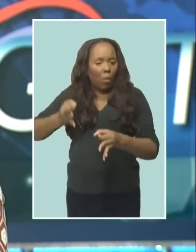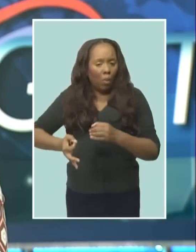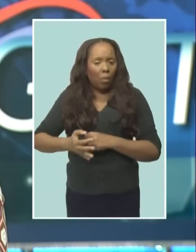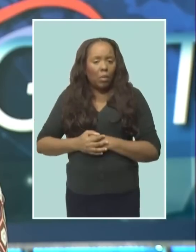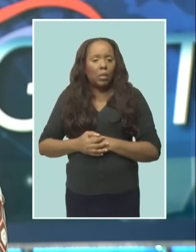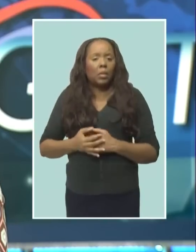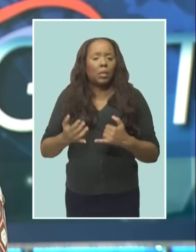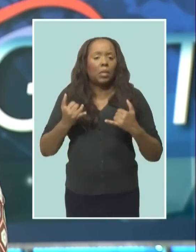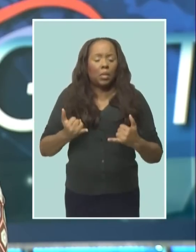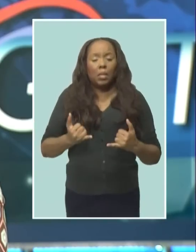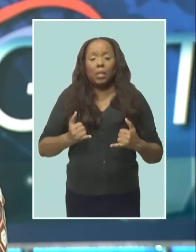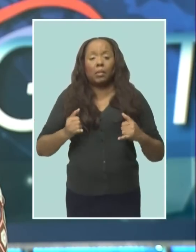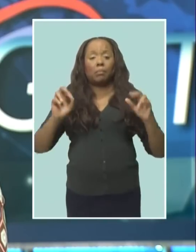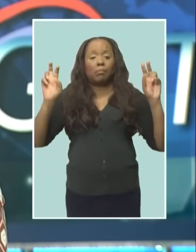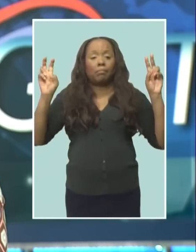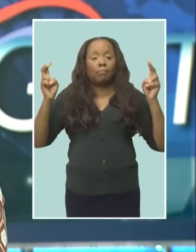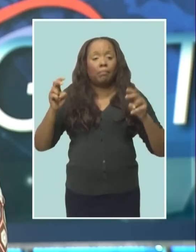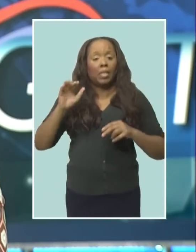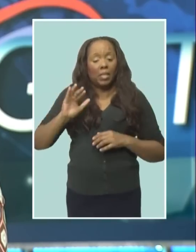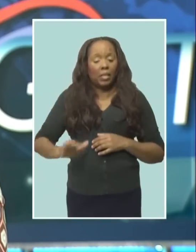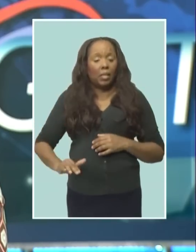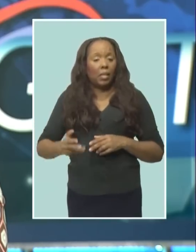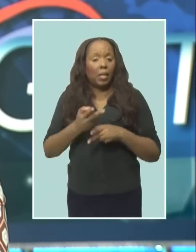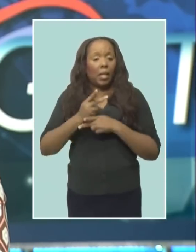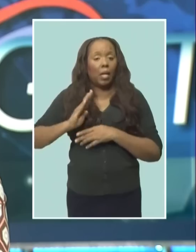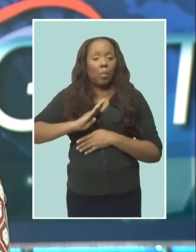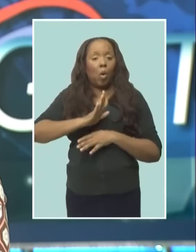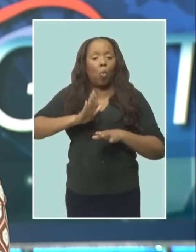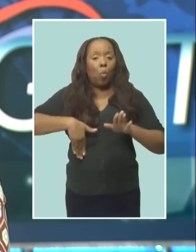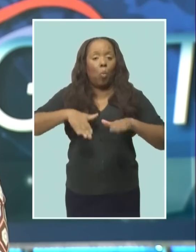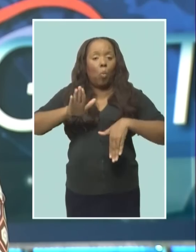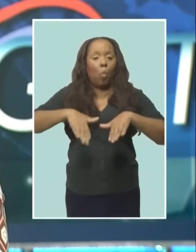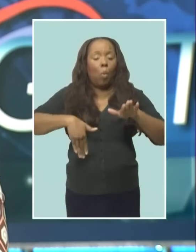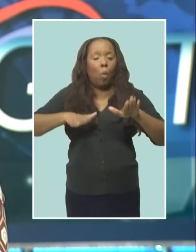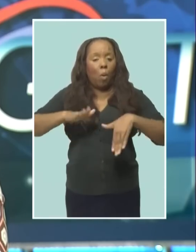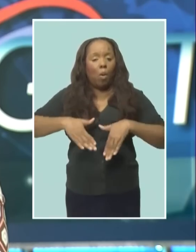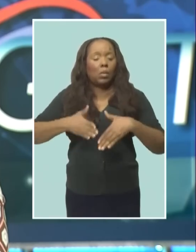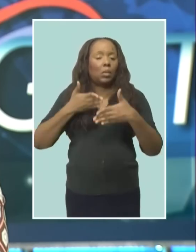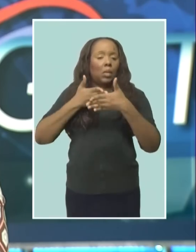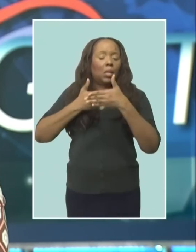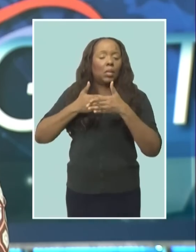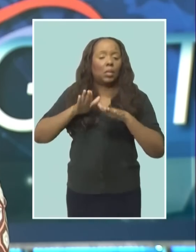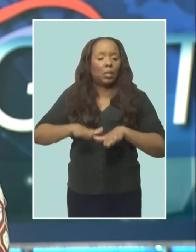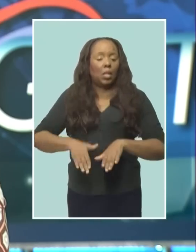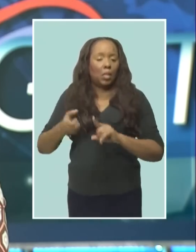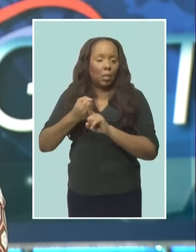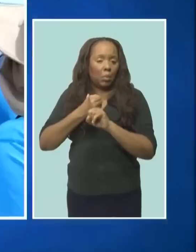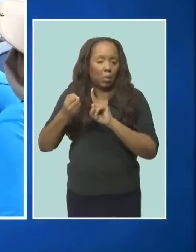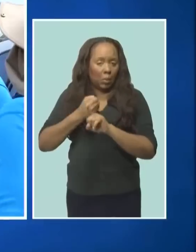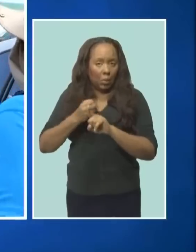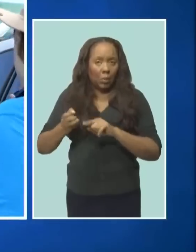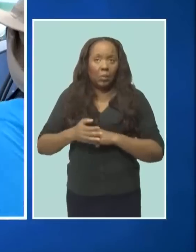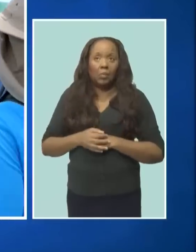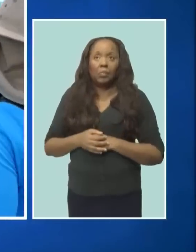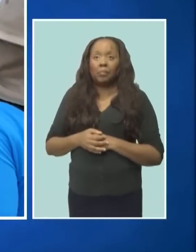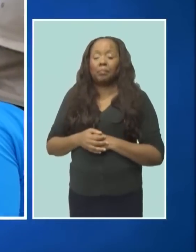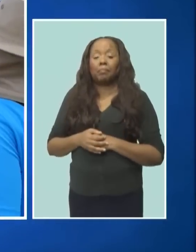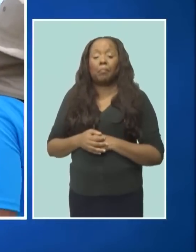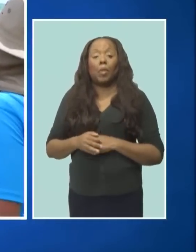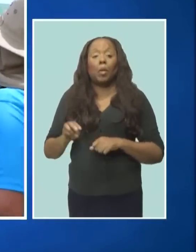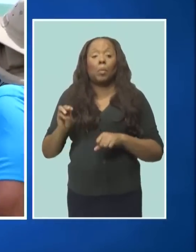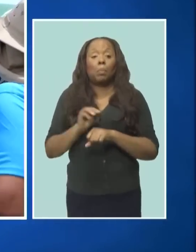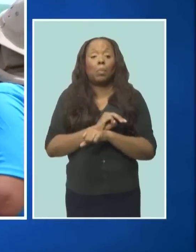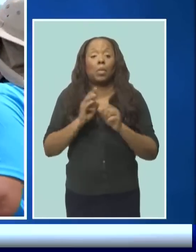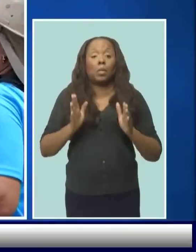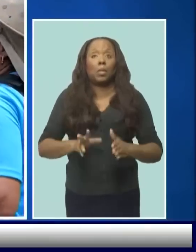were raised today at a child care board walk against child abuse. Our Nesta Henry was there and filed this report. Minister of People Empowerment